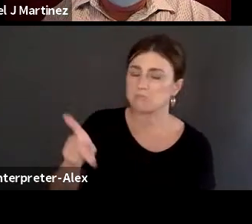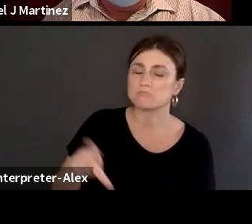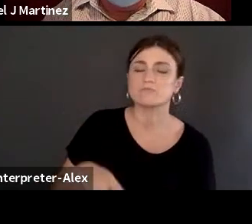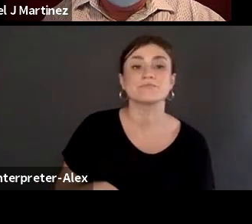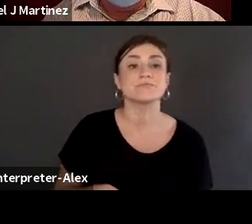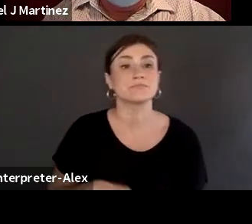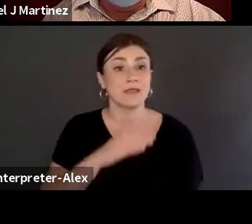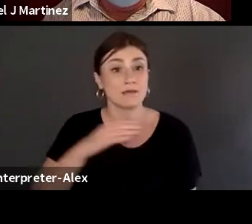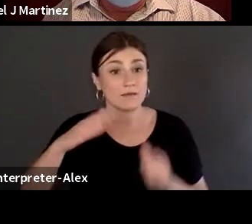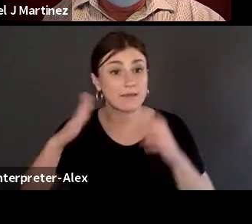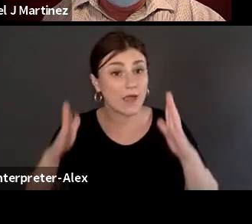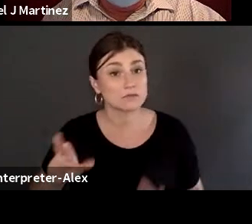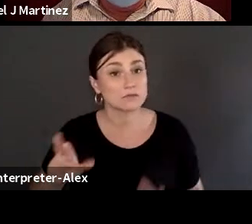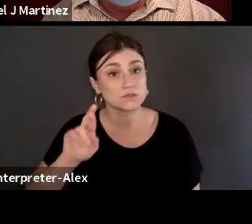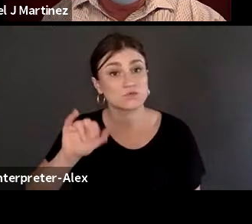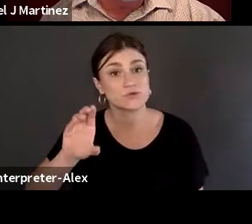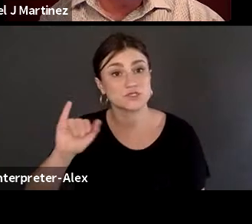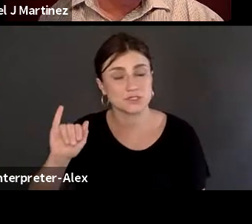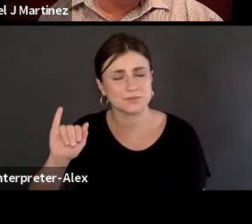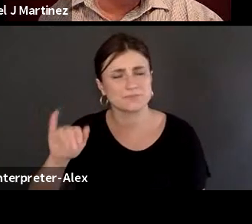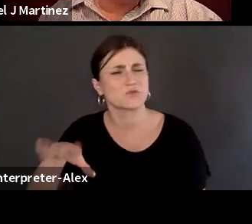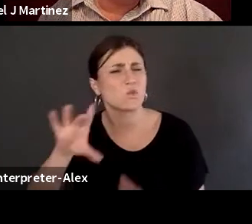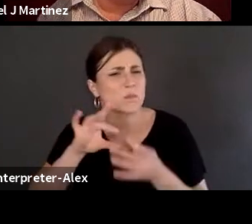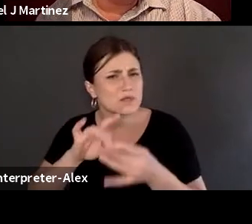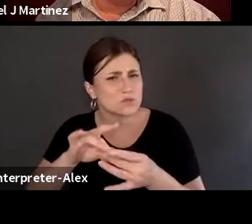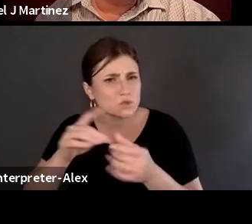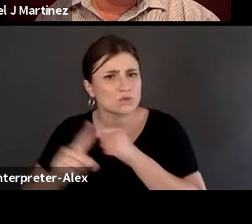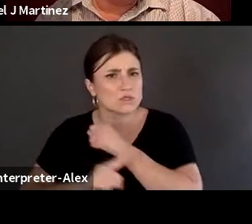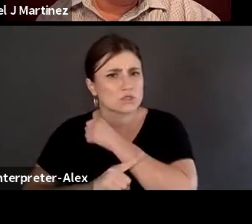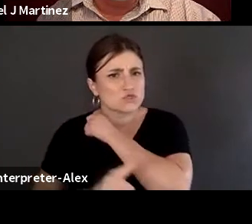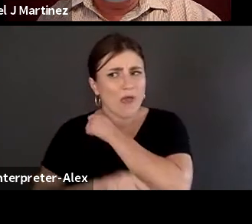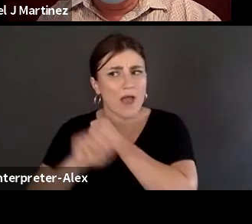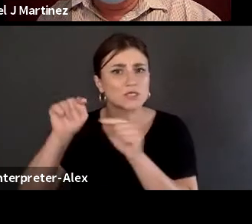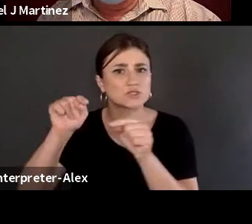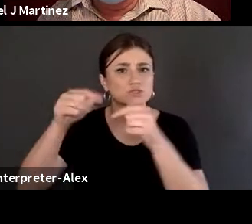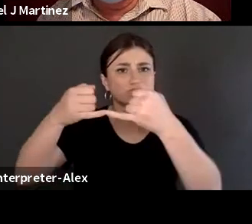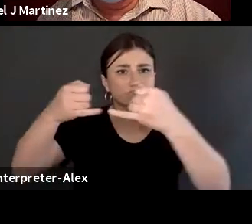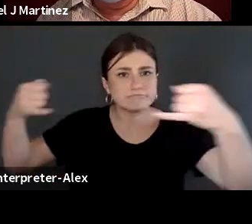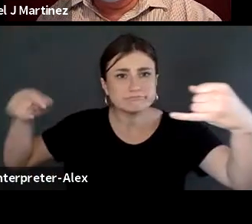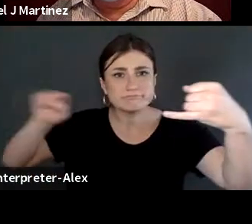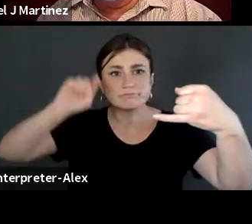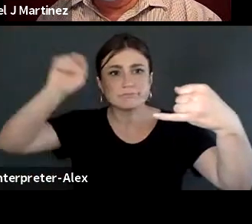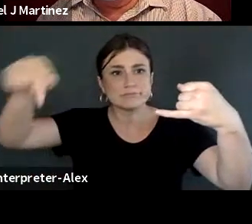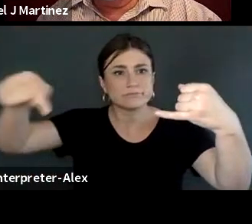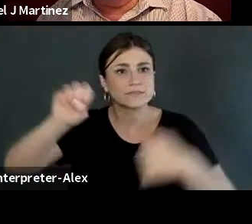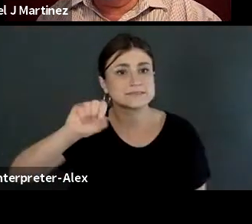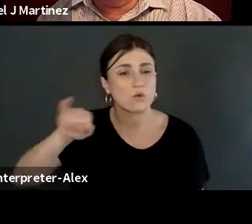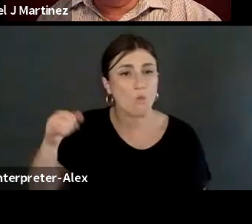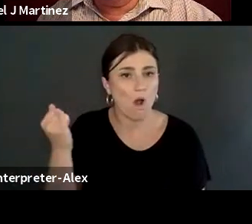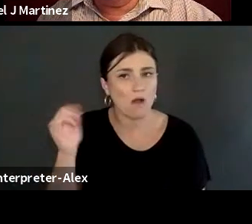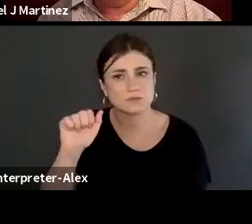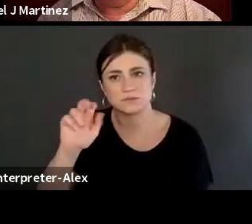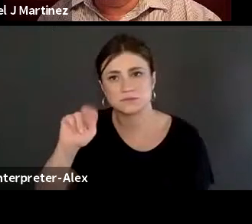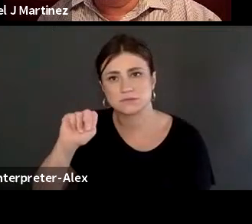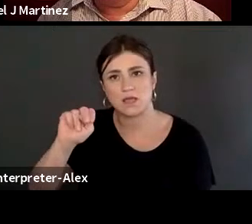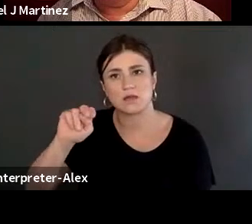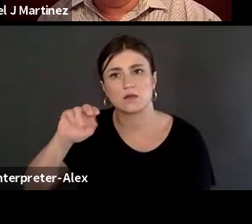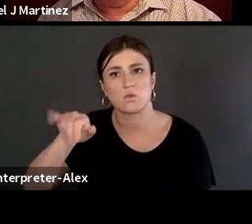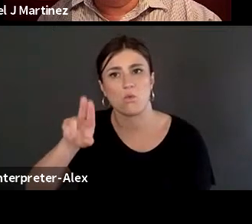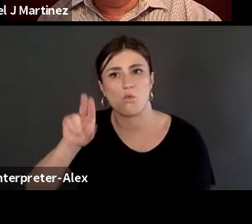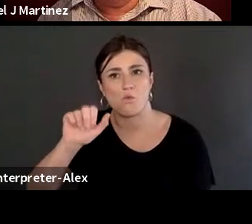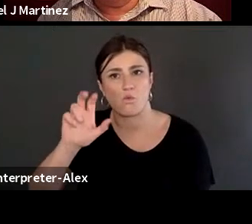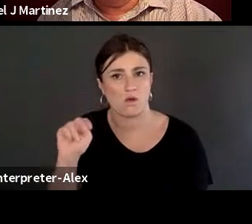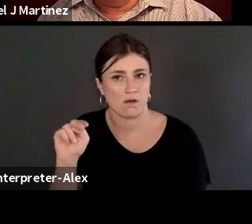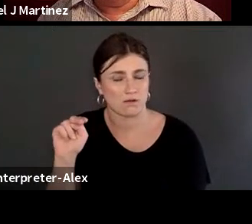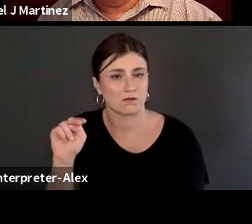with the trash on San Juan, that invites the, if you want to say it, people